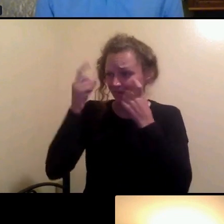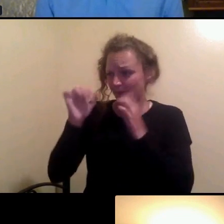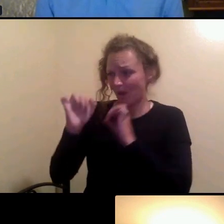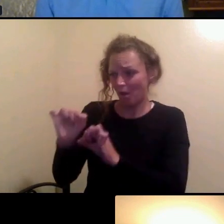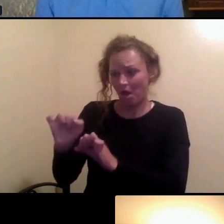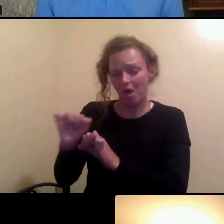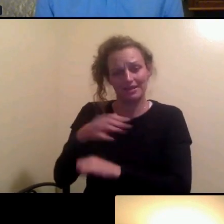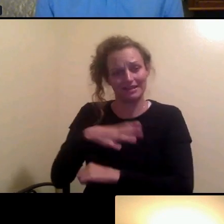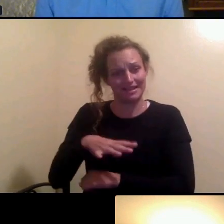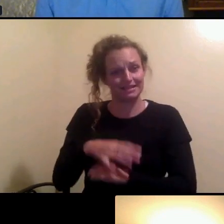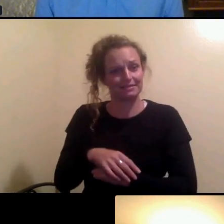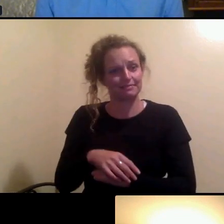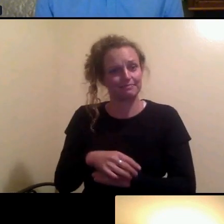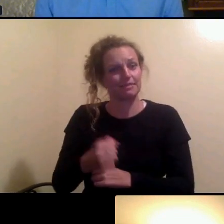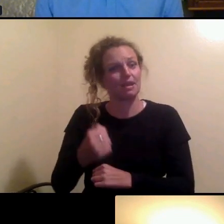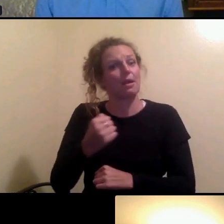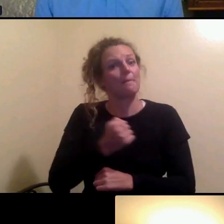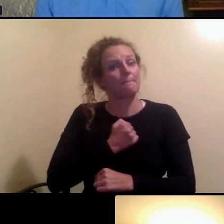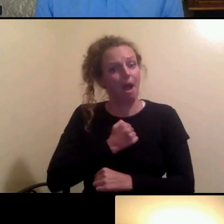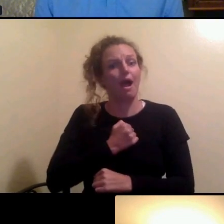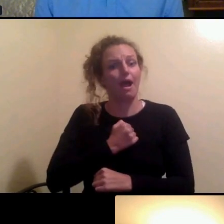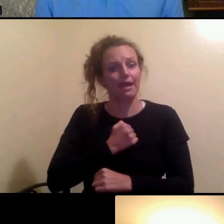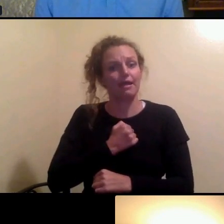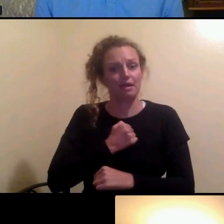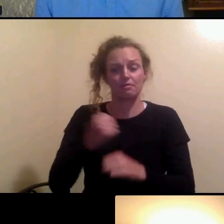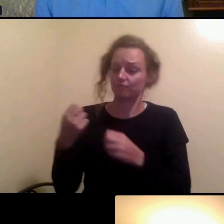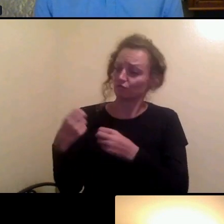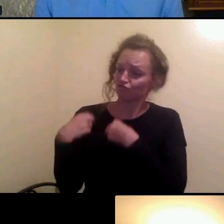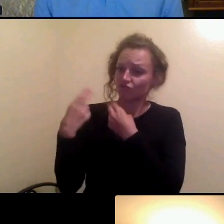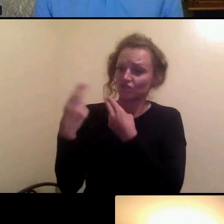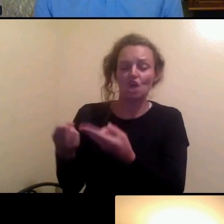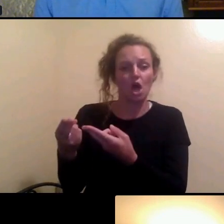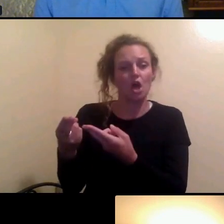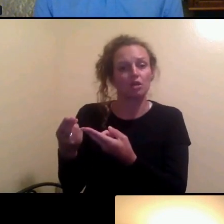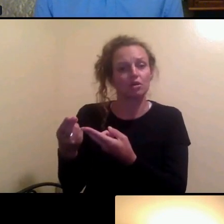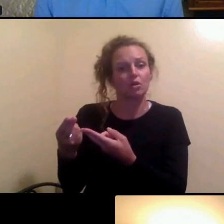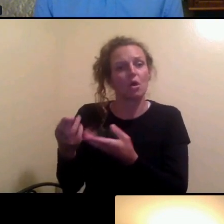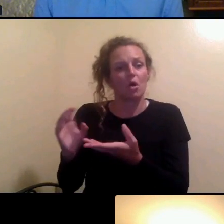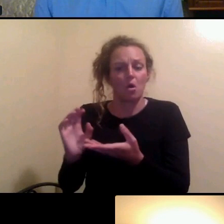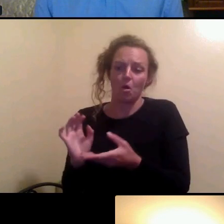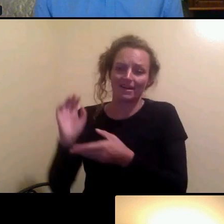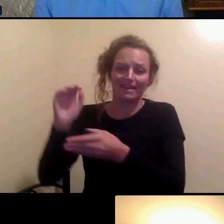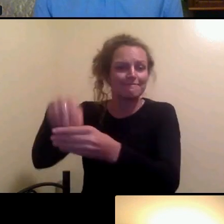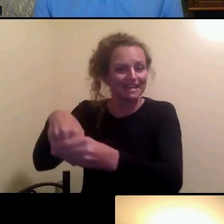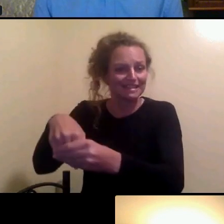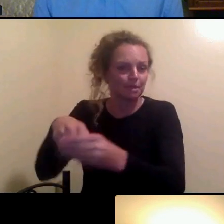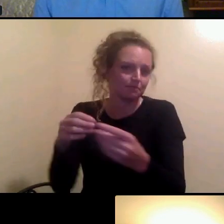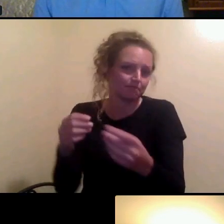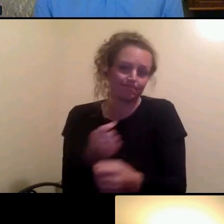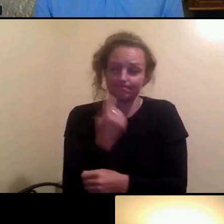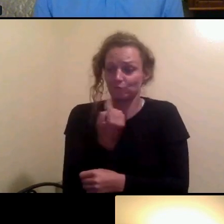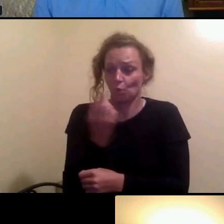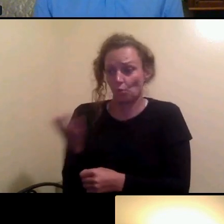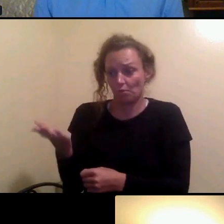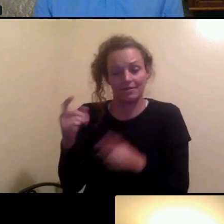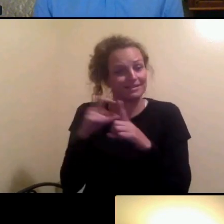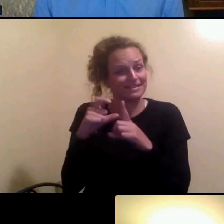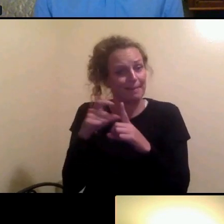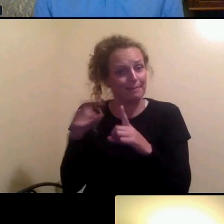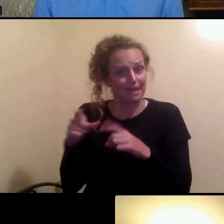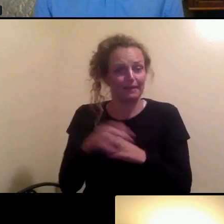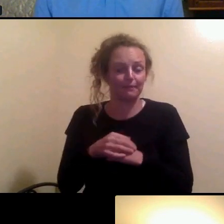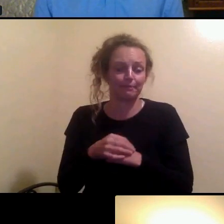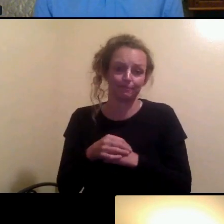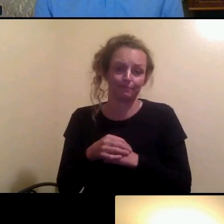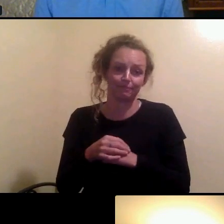really important. I also want to say that actually the CRM system they implemented, everyone hated it. It didn't really work for anyone. It was really